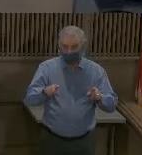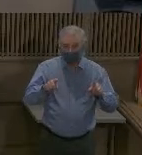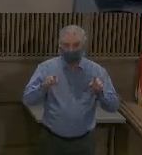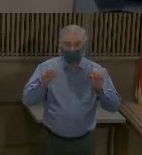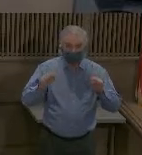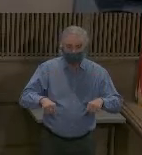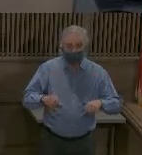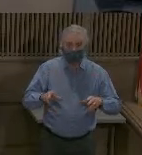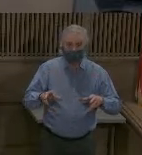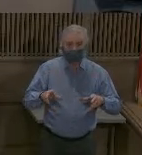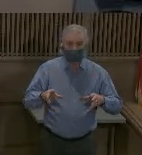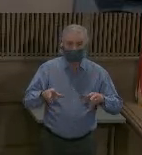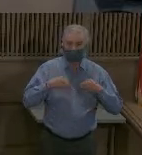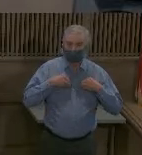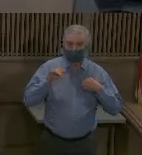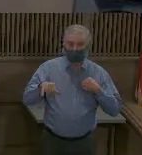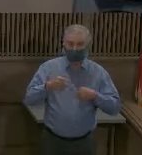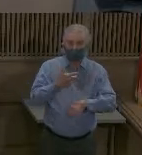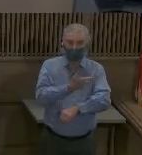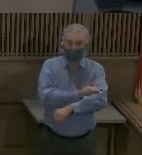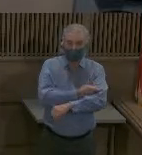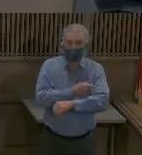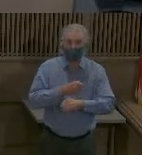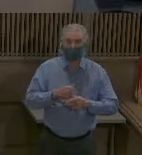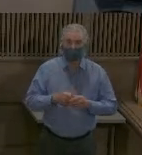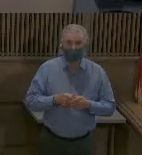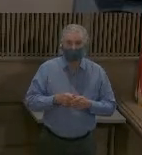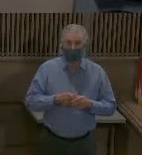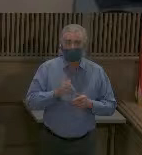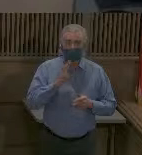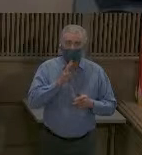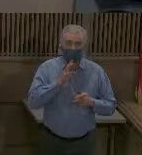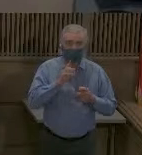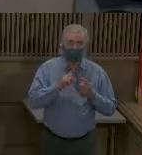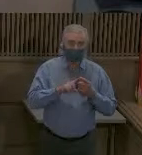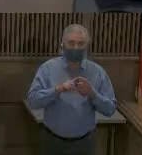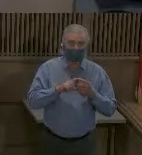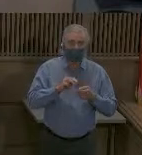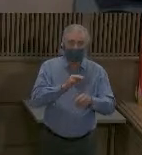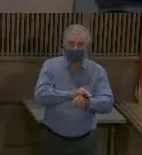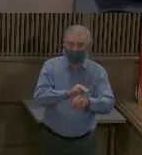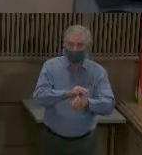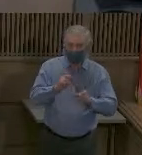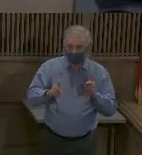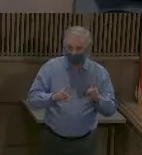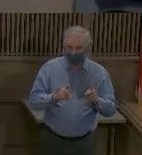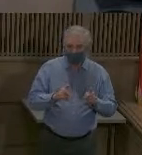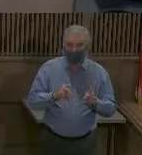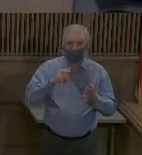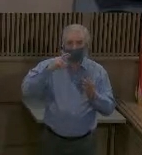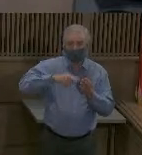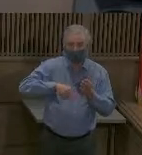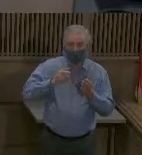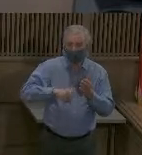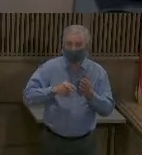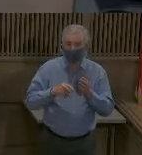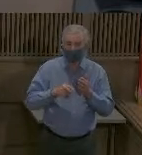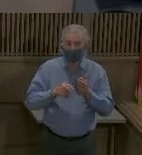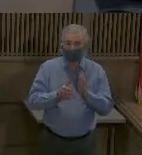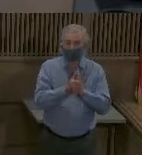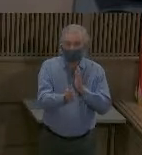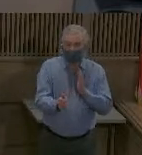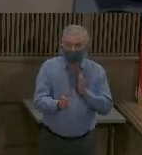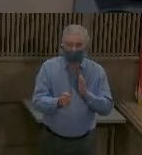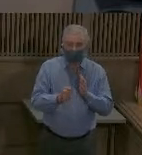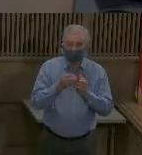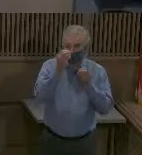the decision-making process relative to the vaccine, talk to medical professionals, read quality